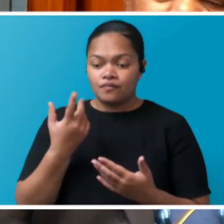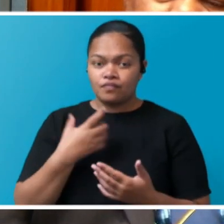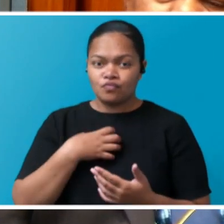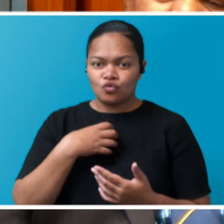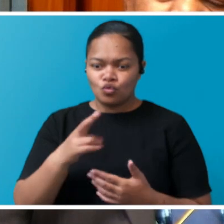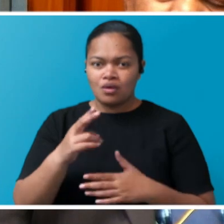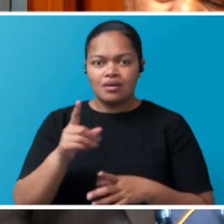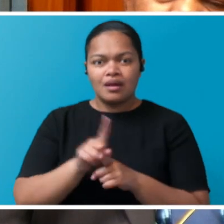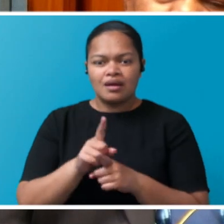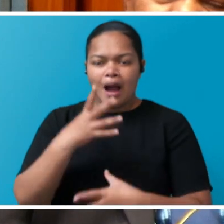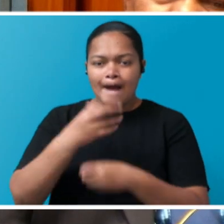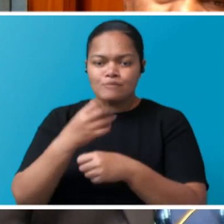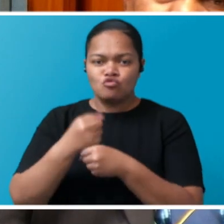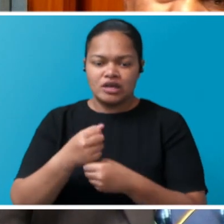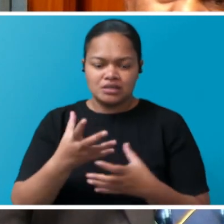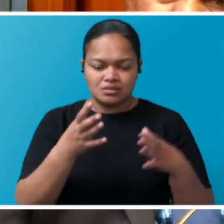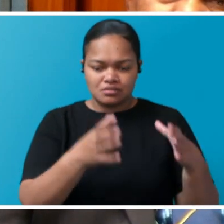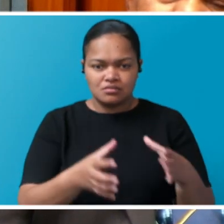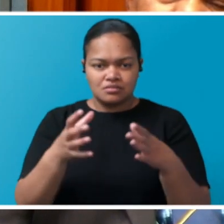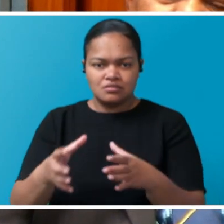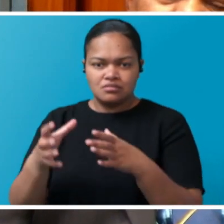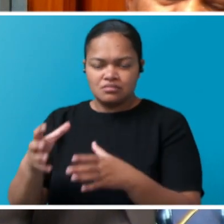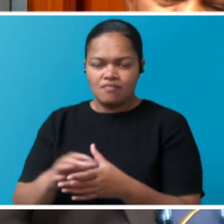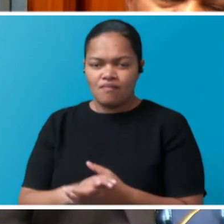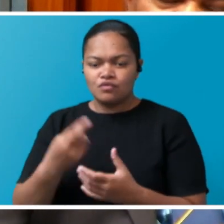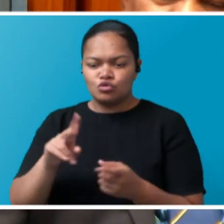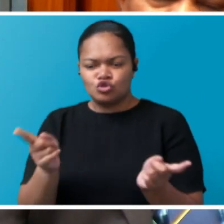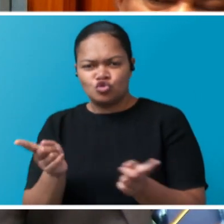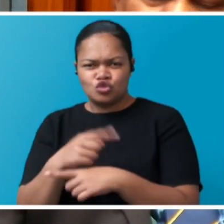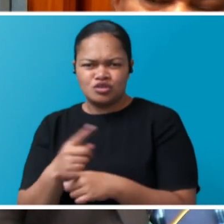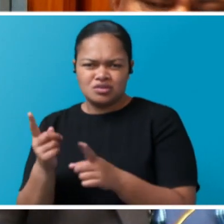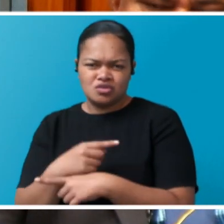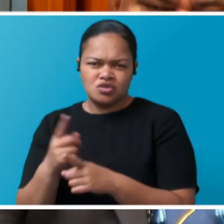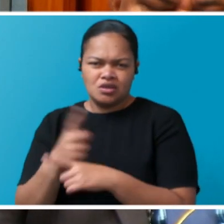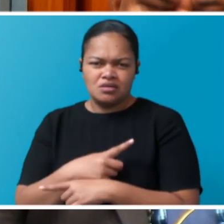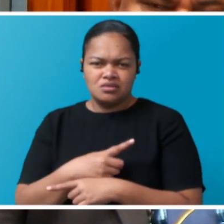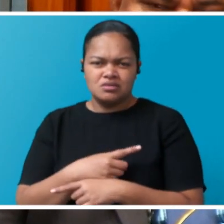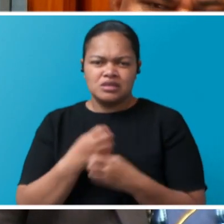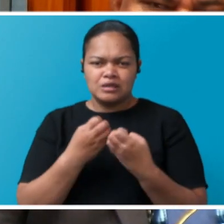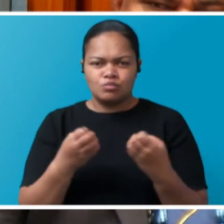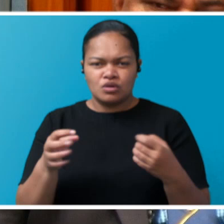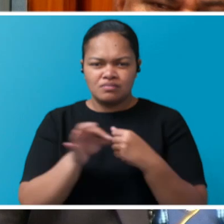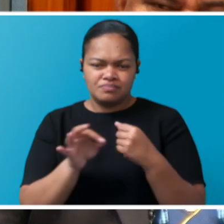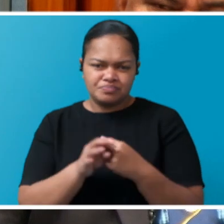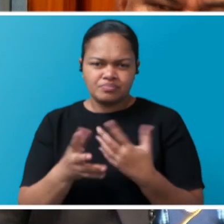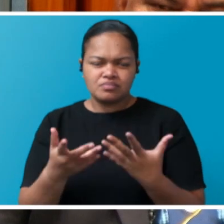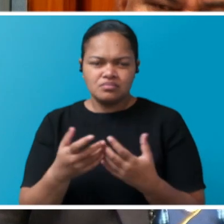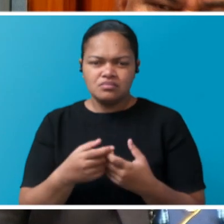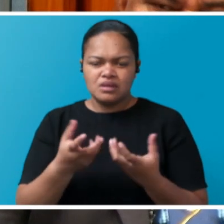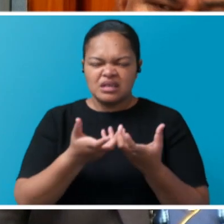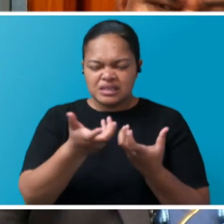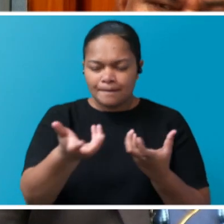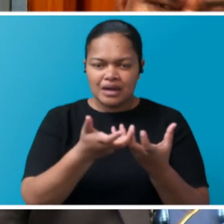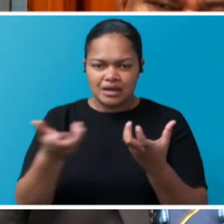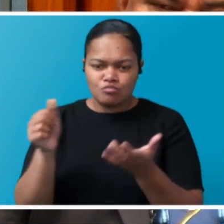Vunato, transforming them into material sorting facilities to improve waste separation